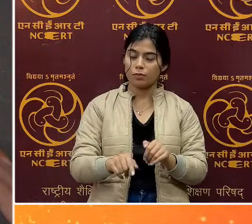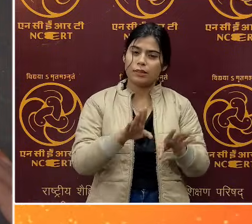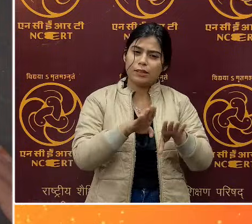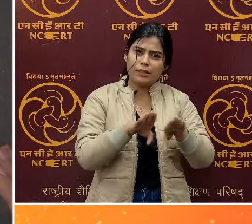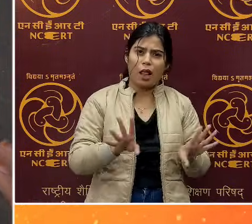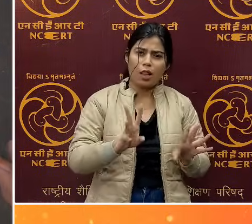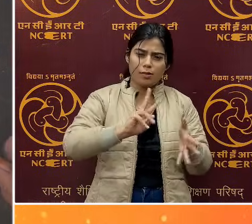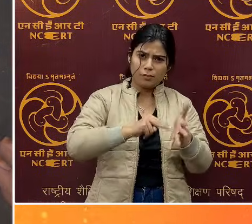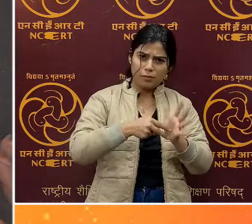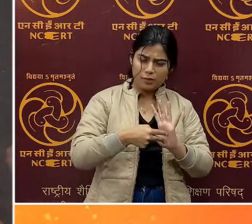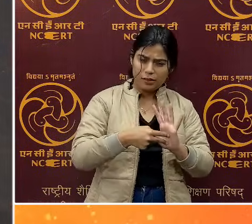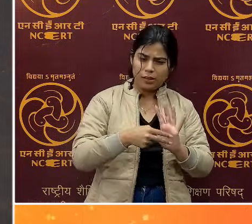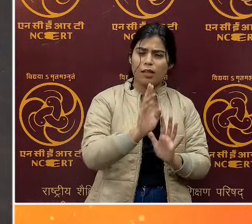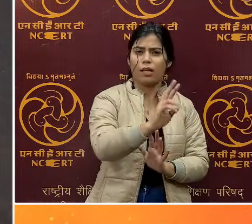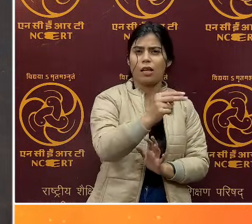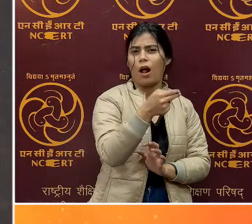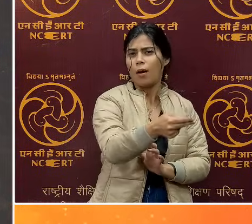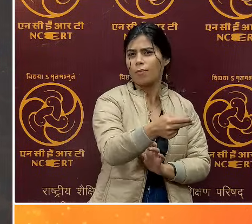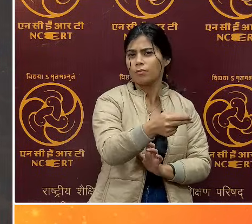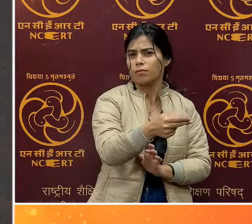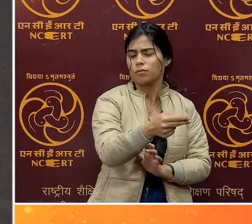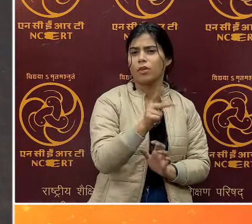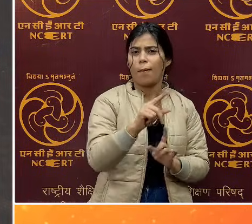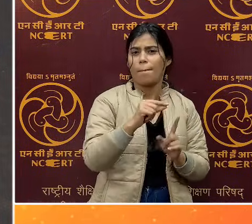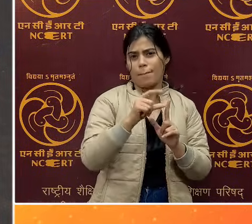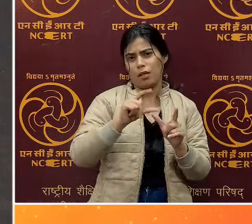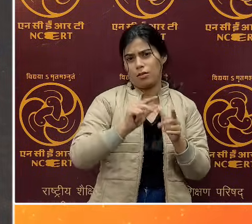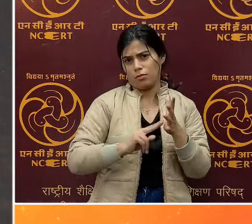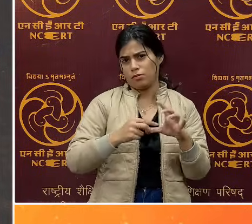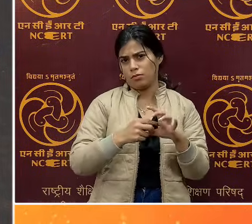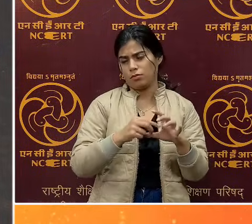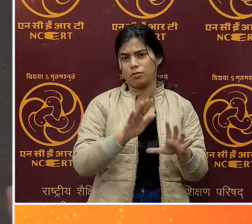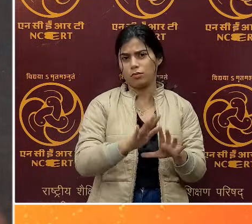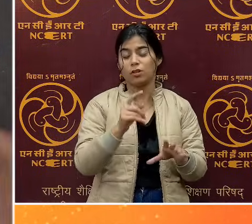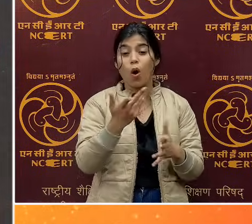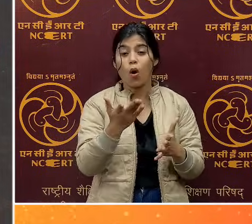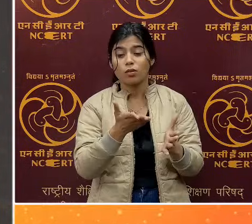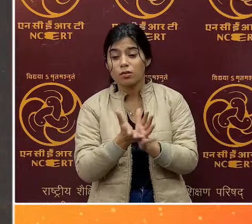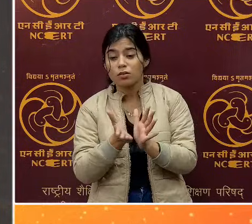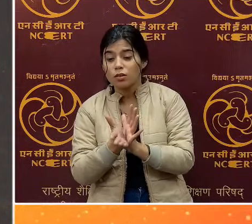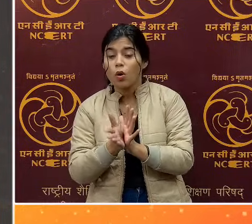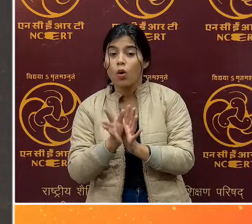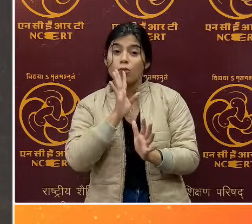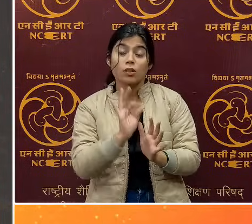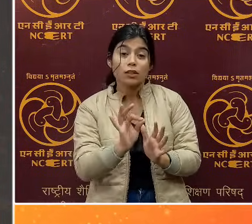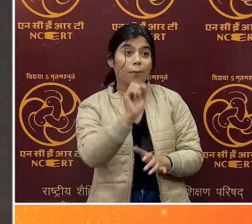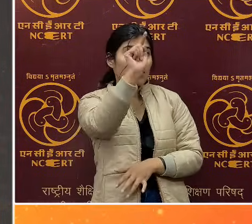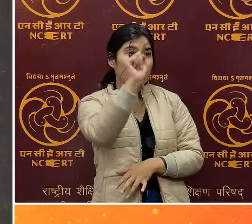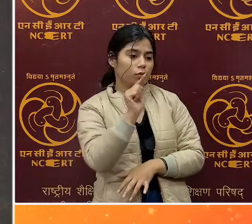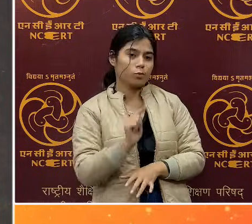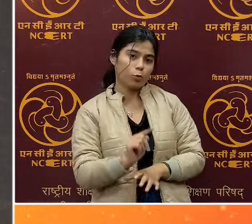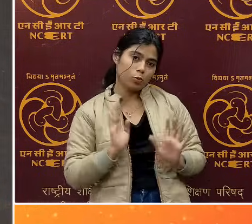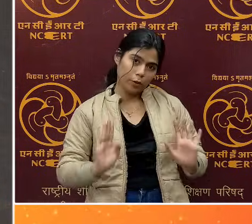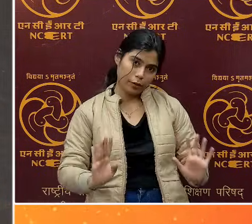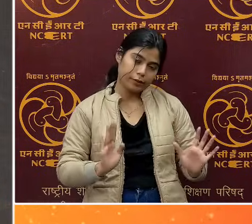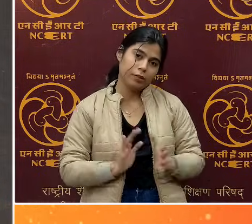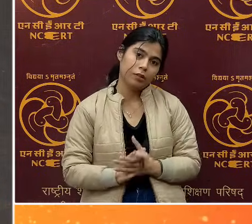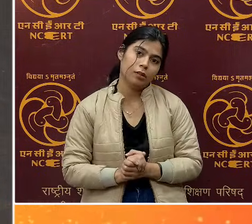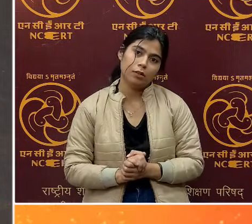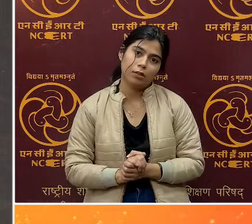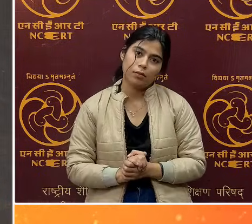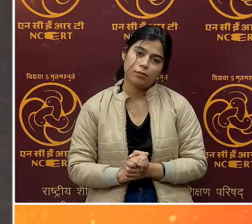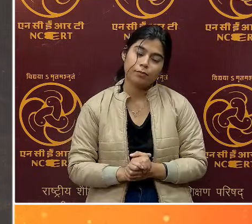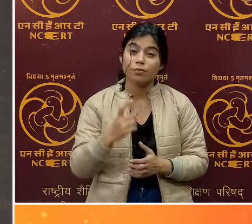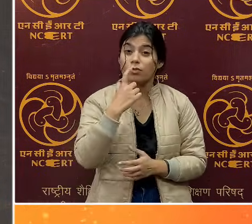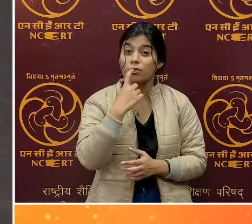just the plane mirrors and what kind of image it forms and what are the characteristic properties. Now this is the